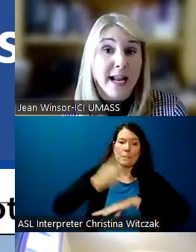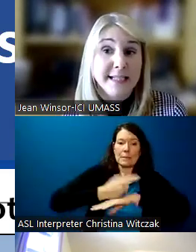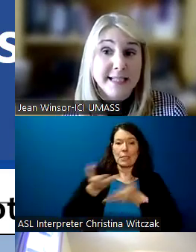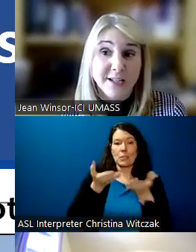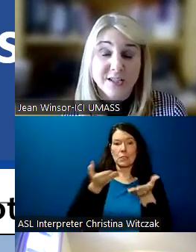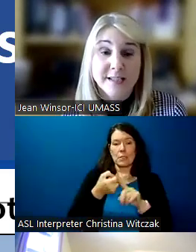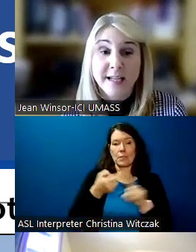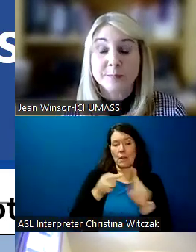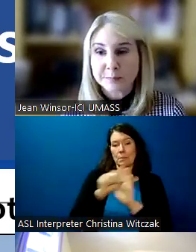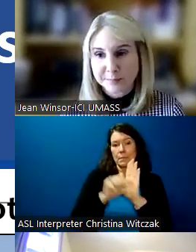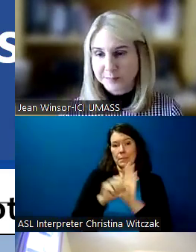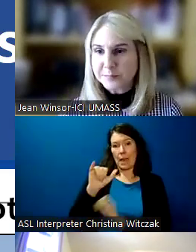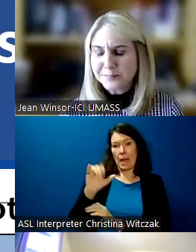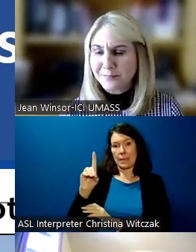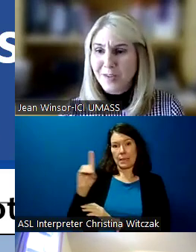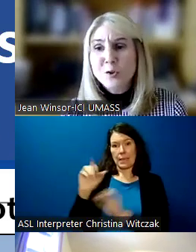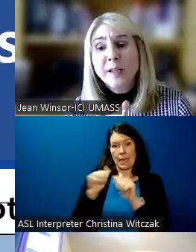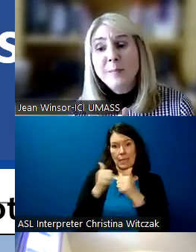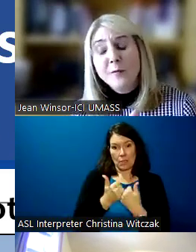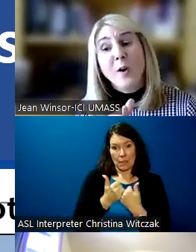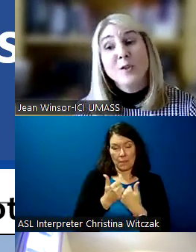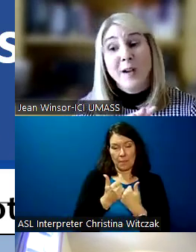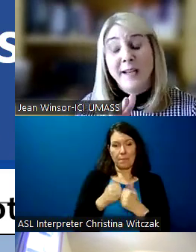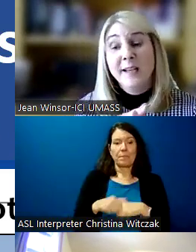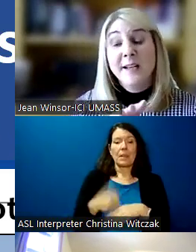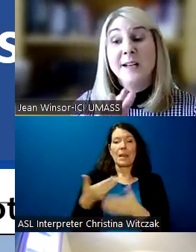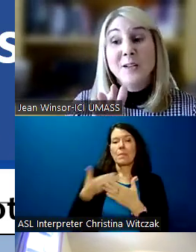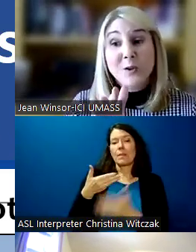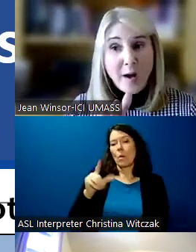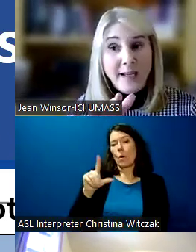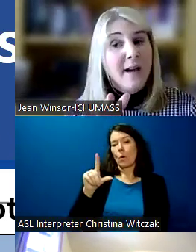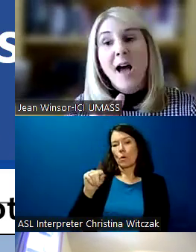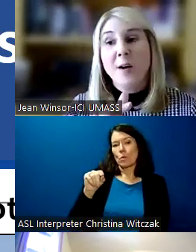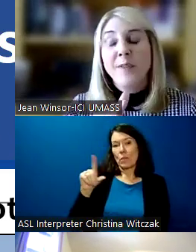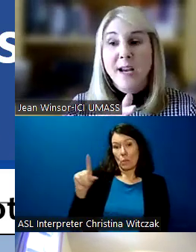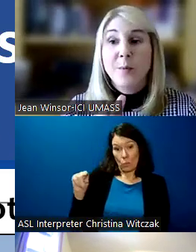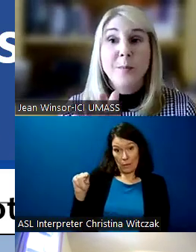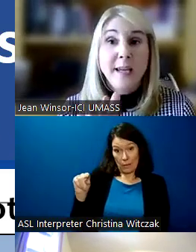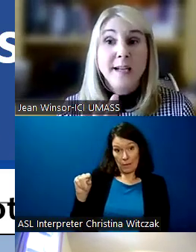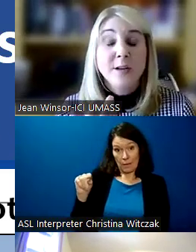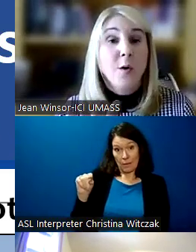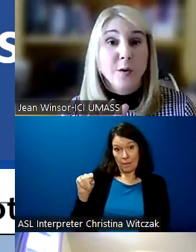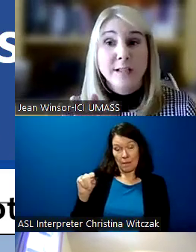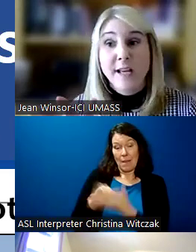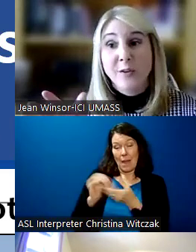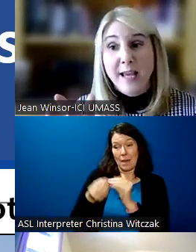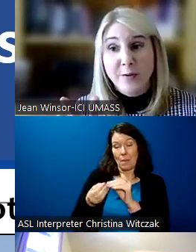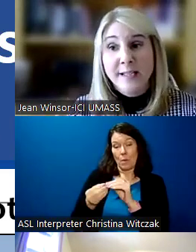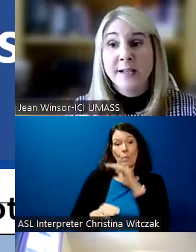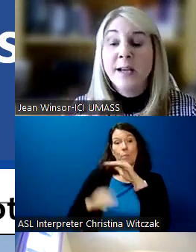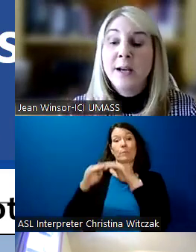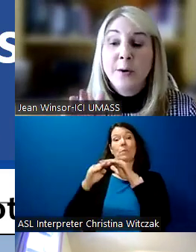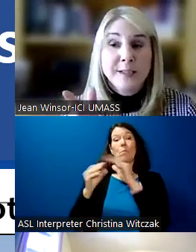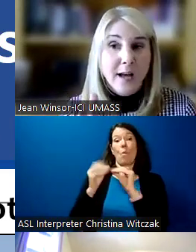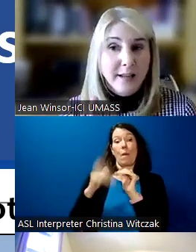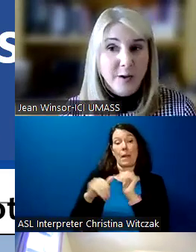state IDD agency. Shortly before 2020, that number peaked over